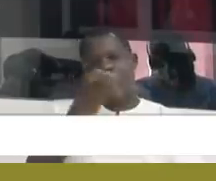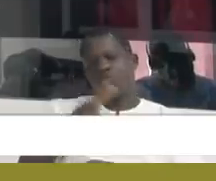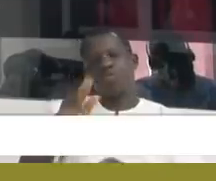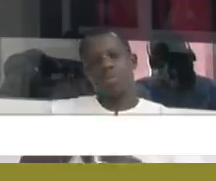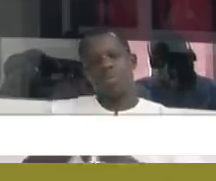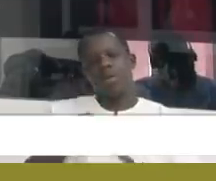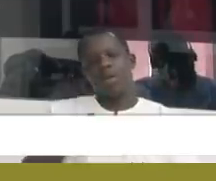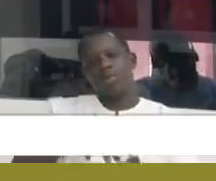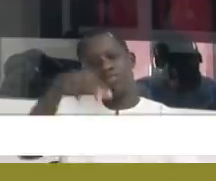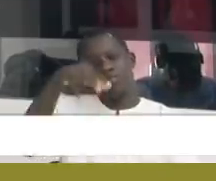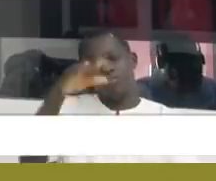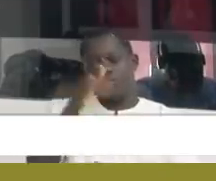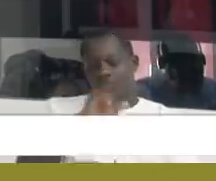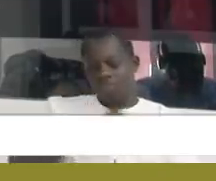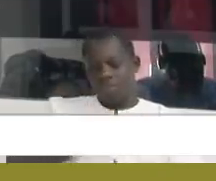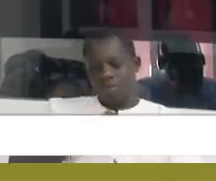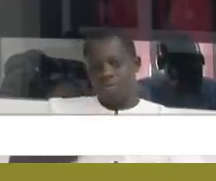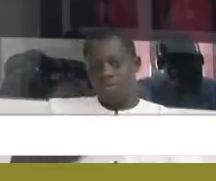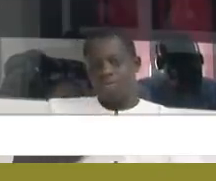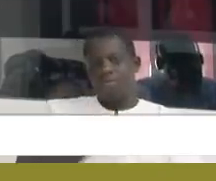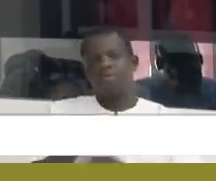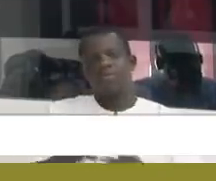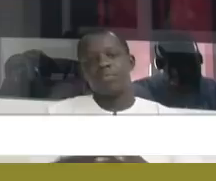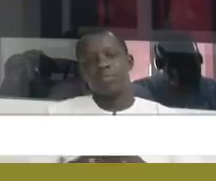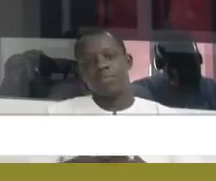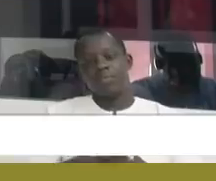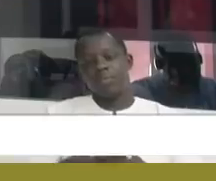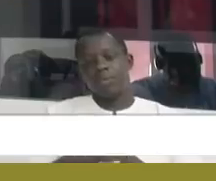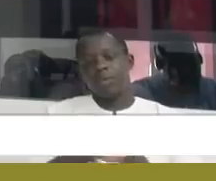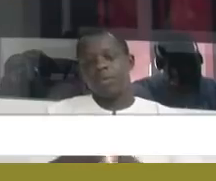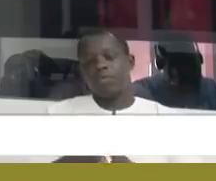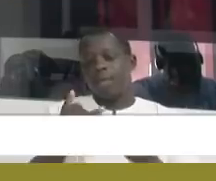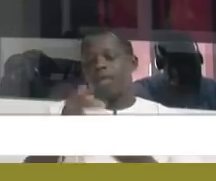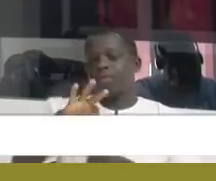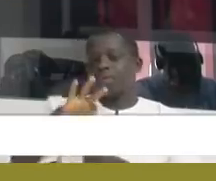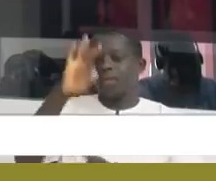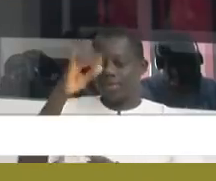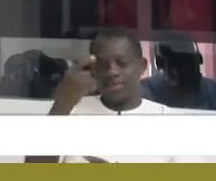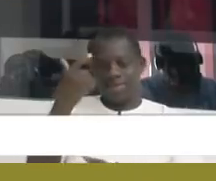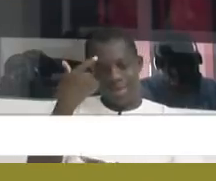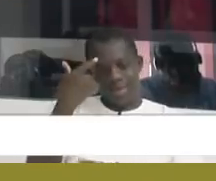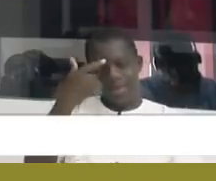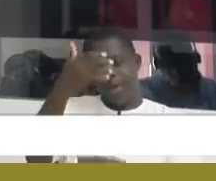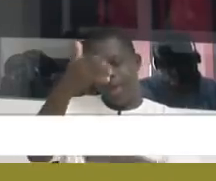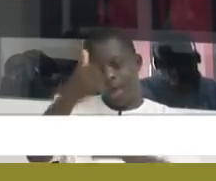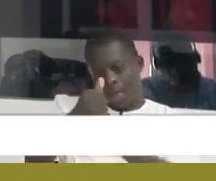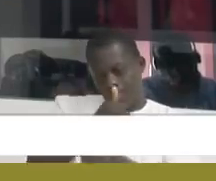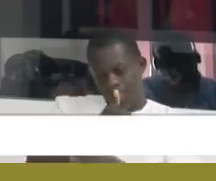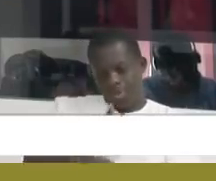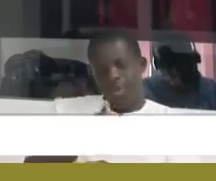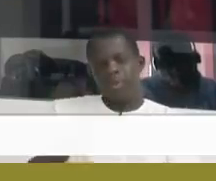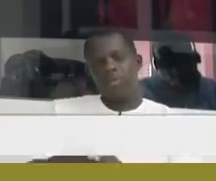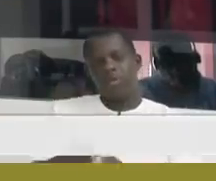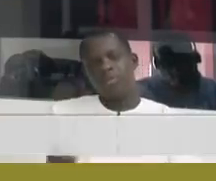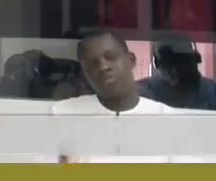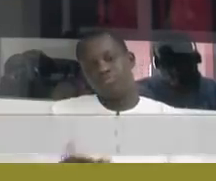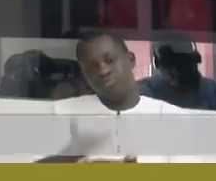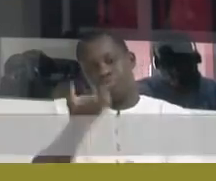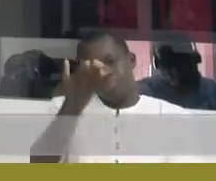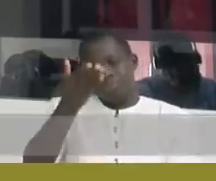since on my own.' He decided to assist me to get up